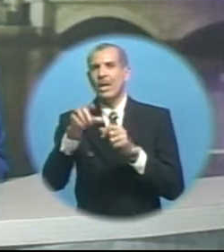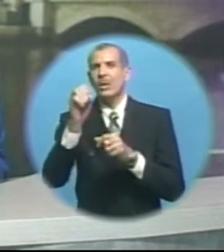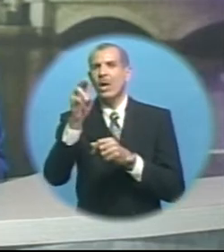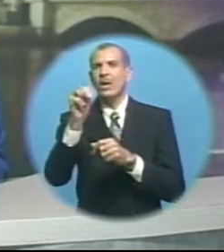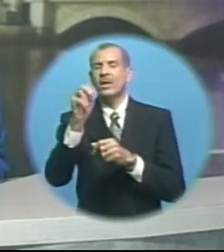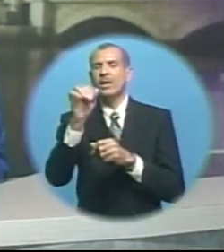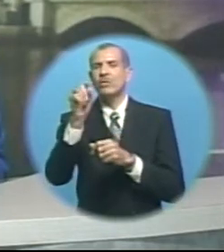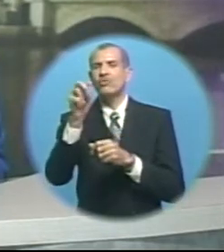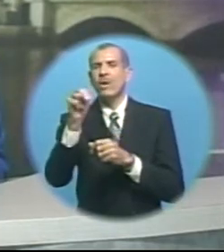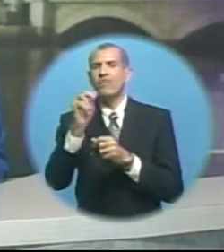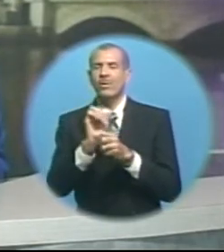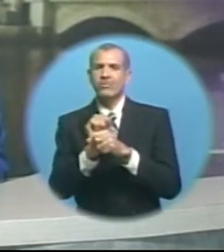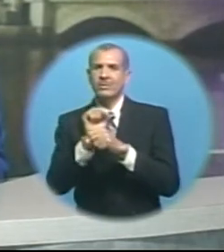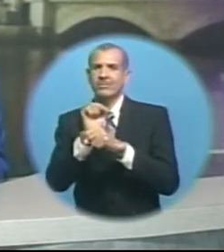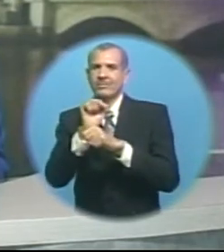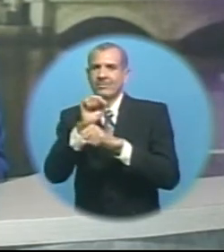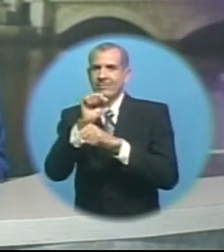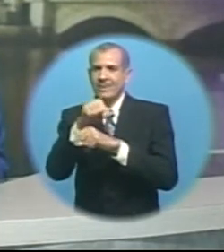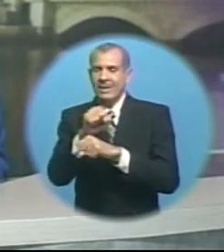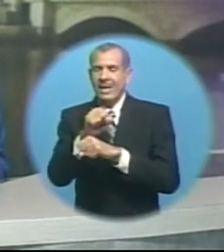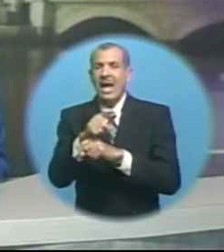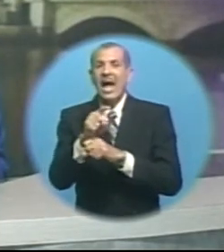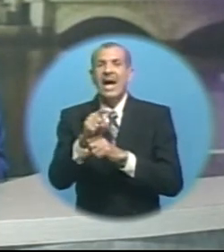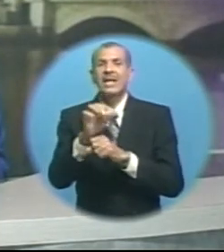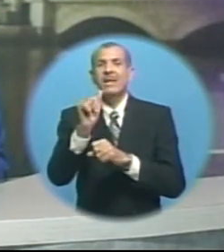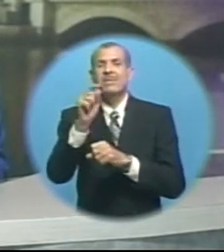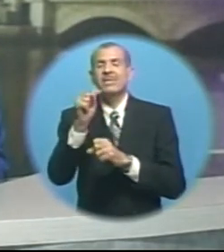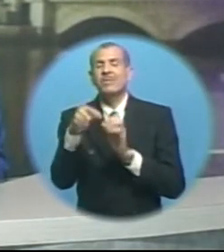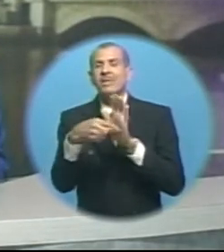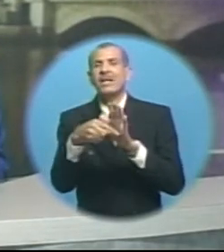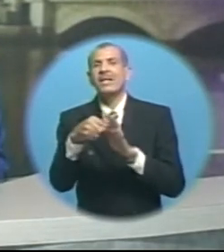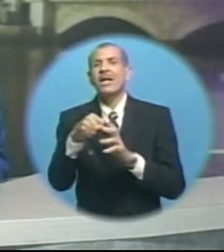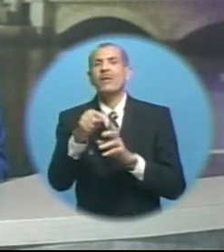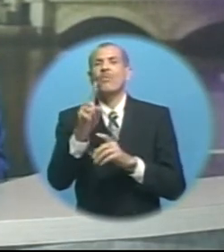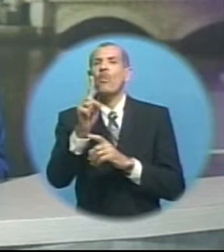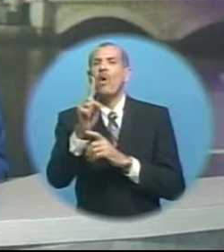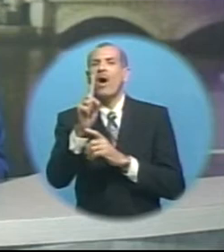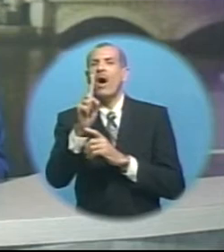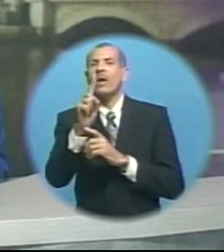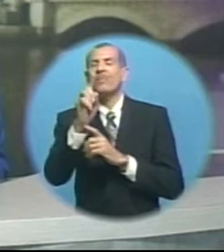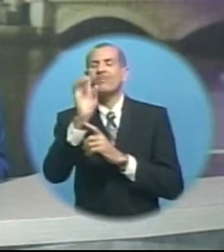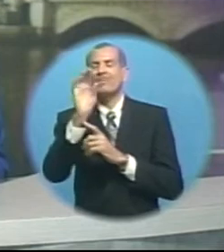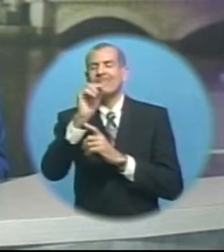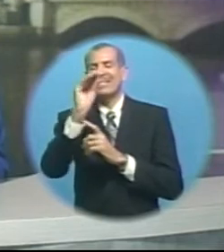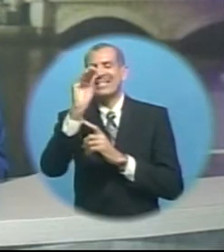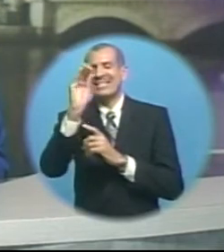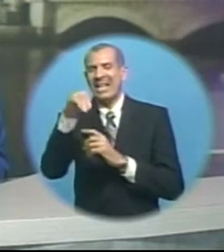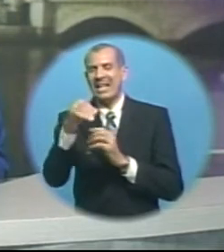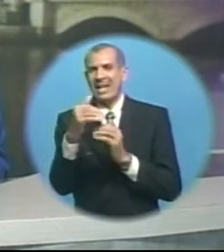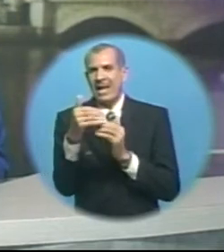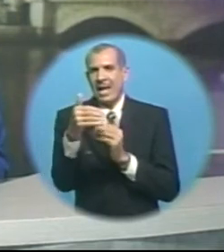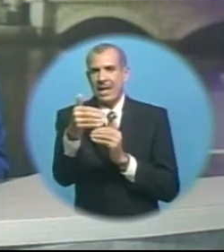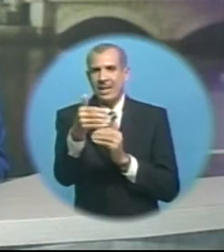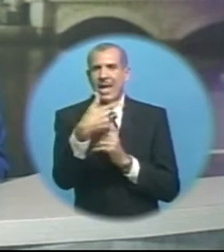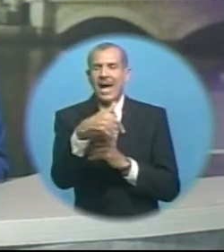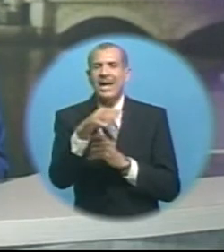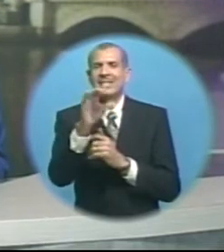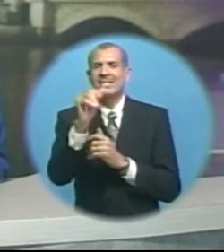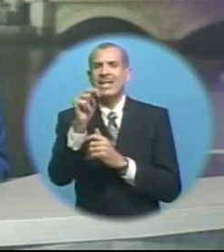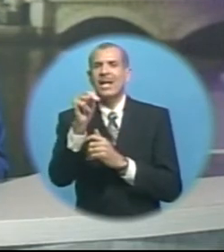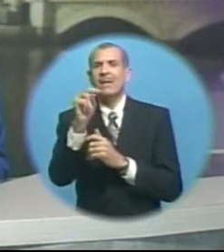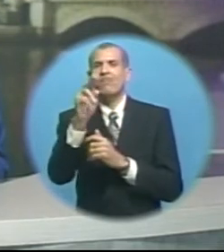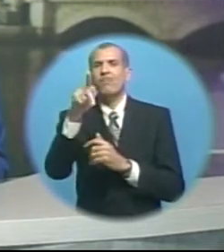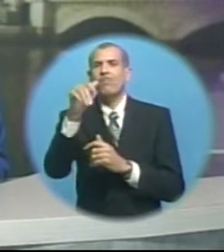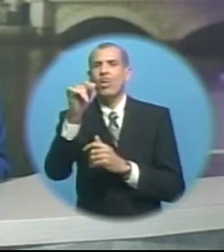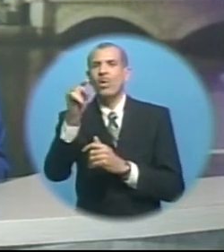gaining on rival Hillary Clinton. An ABC poll has now put Trump ahead by 1 percentage point, while a CNN poll of